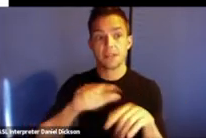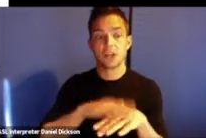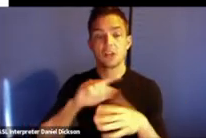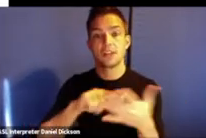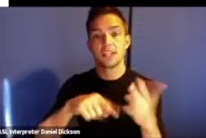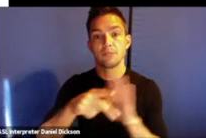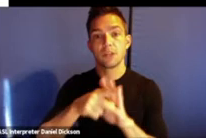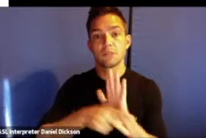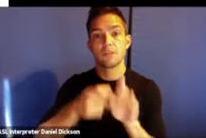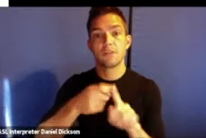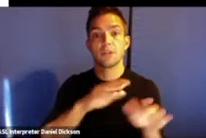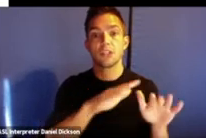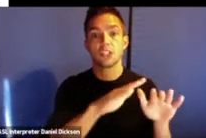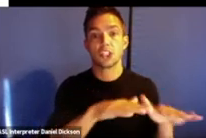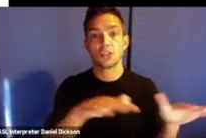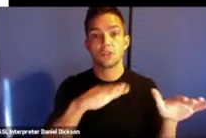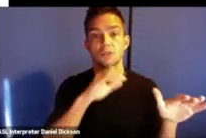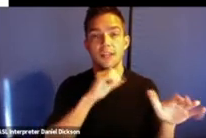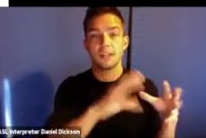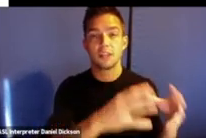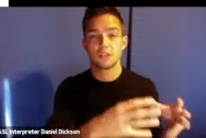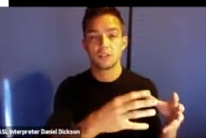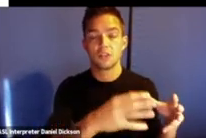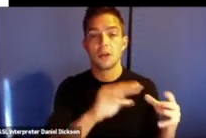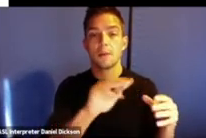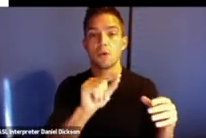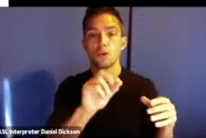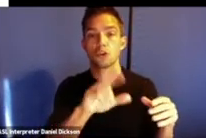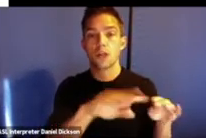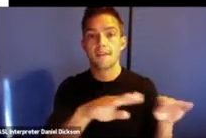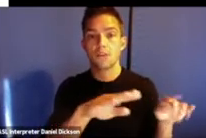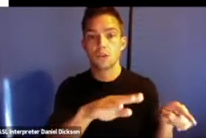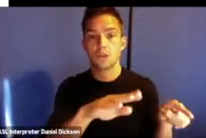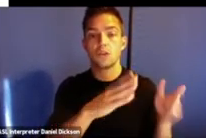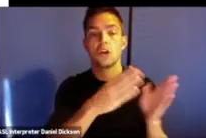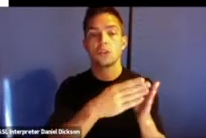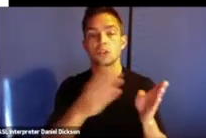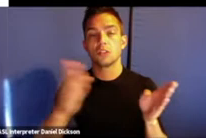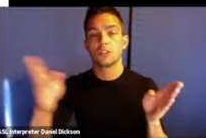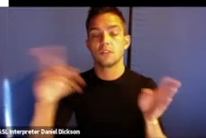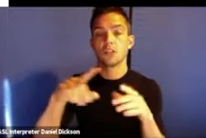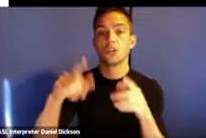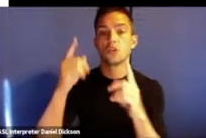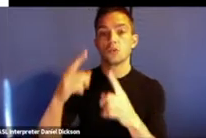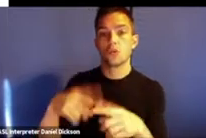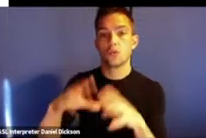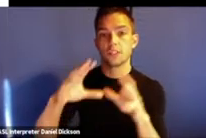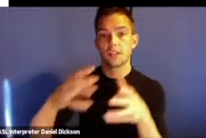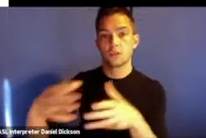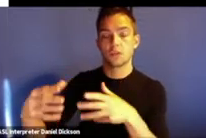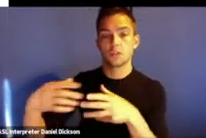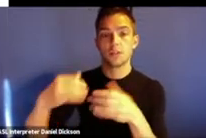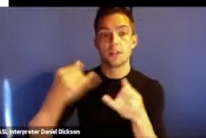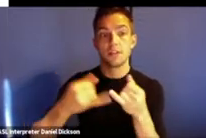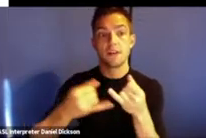for children by what age they are, what their motor level is, and across multiple goal categories. And this final packet that